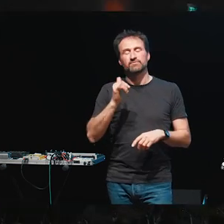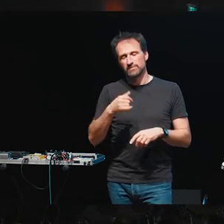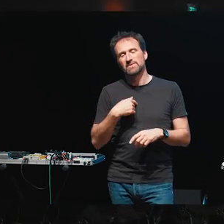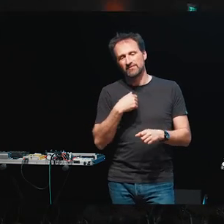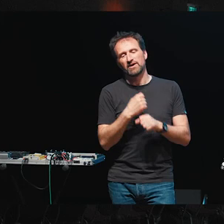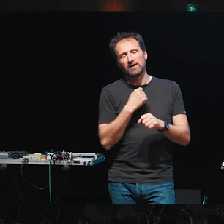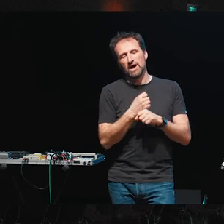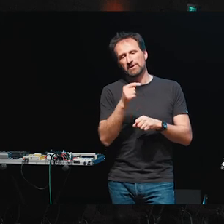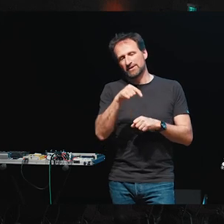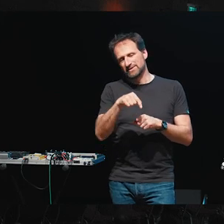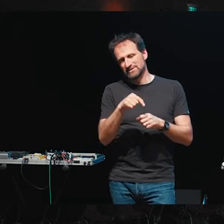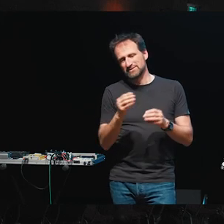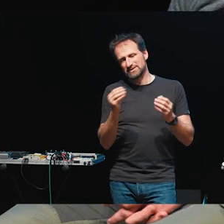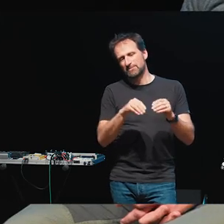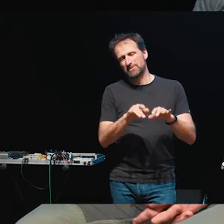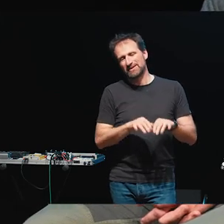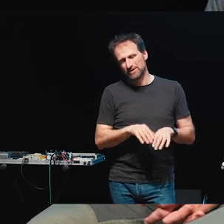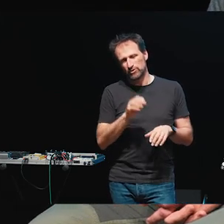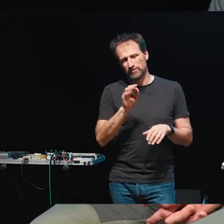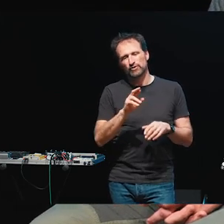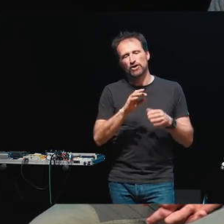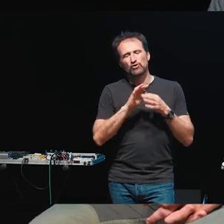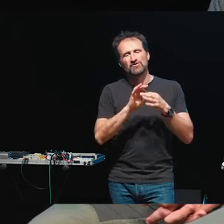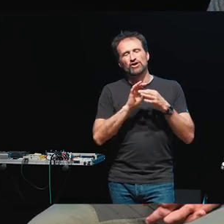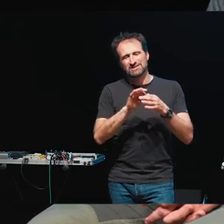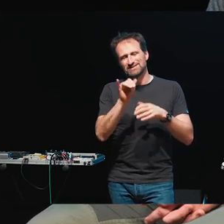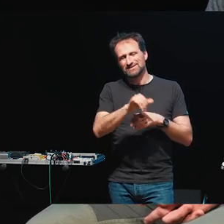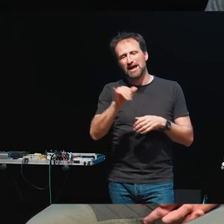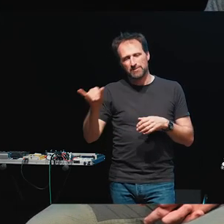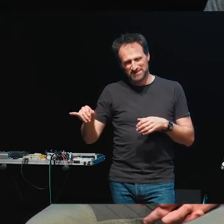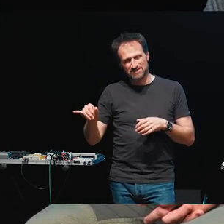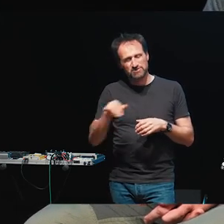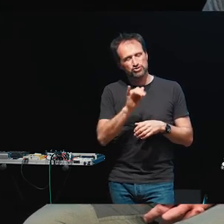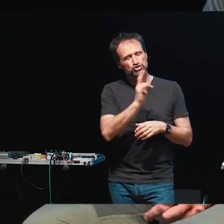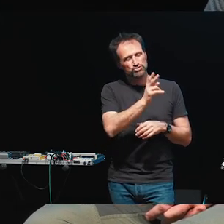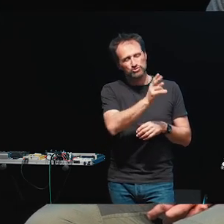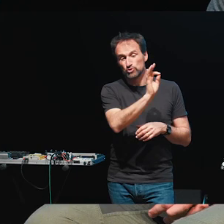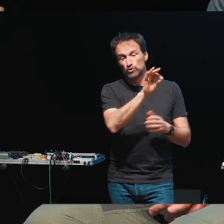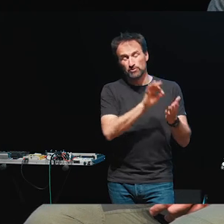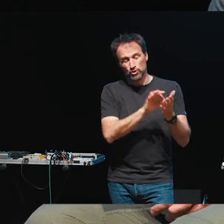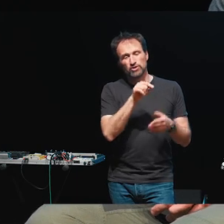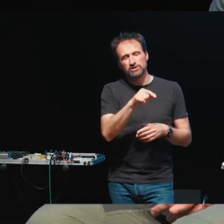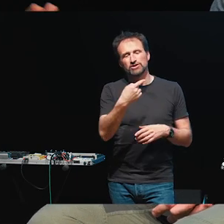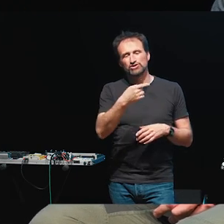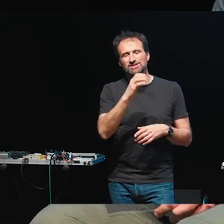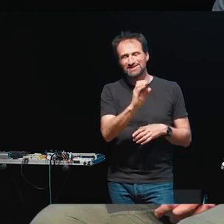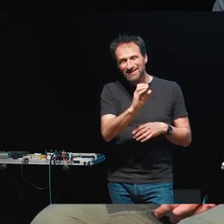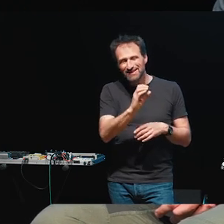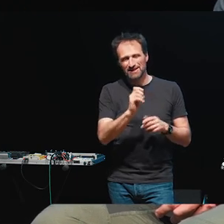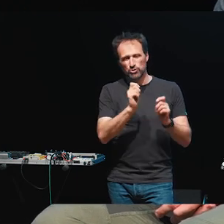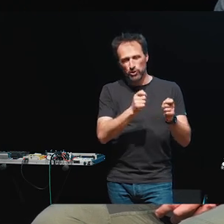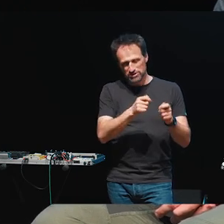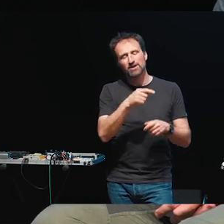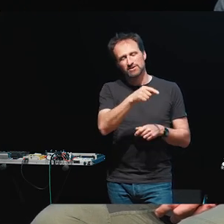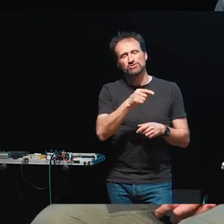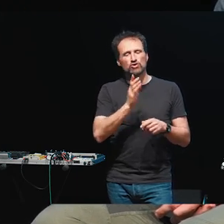We're working on the implementation of reference types, so I think we'll have that pretty soon. So that's a good point, actually. So the GC proposal is kind of split out into multiple pieces,